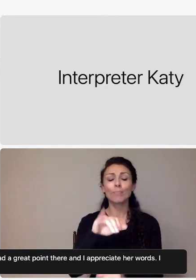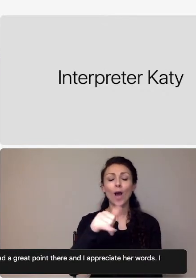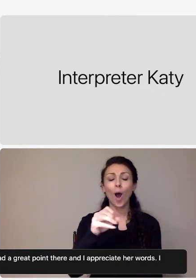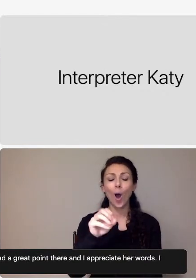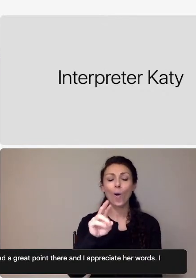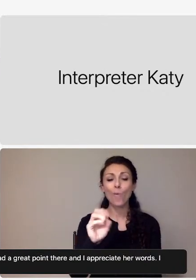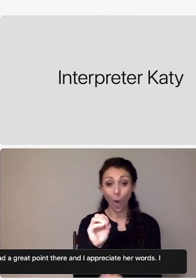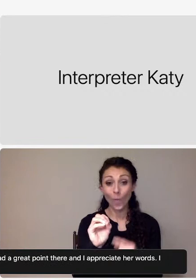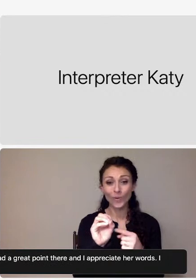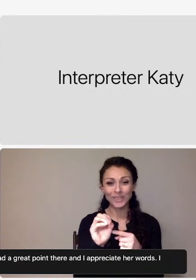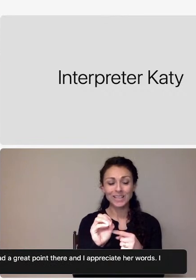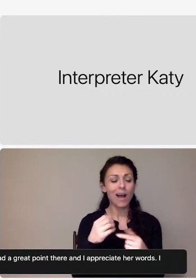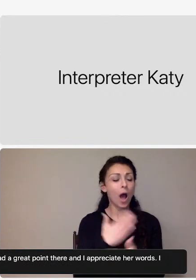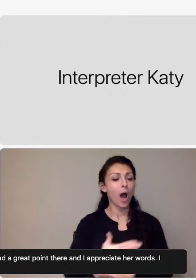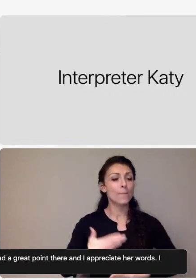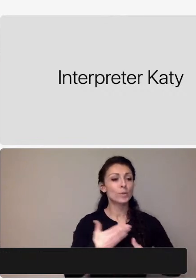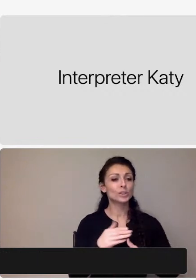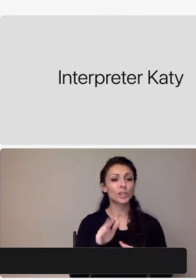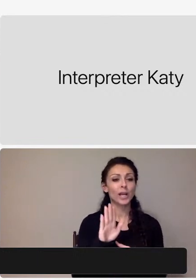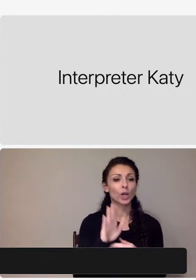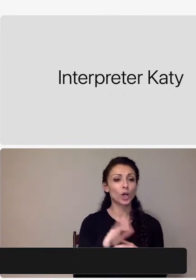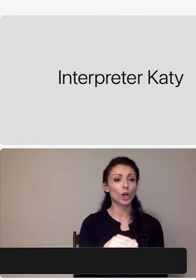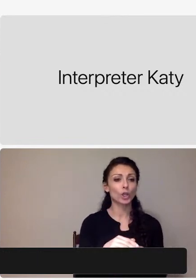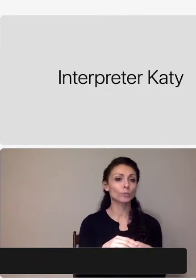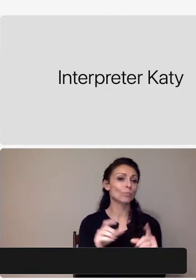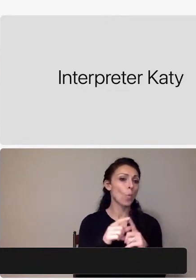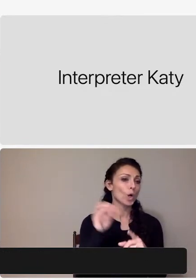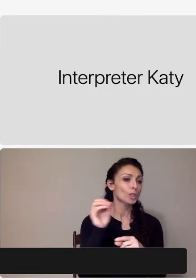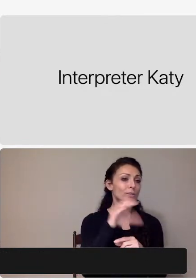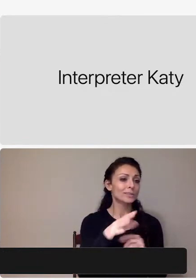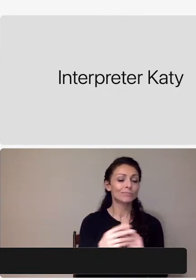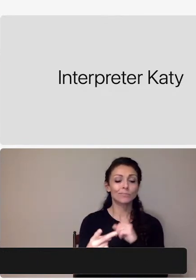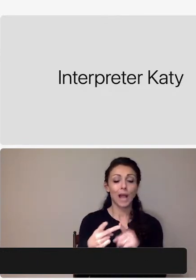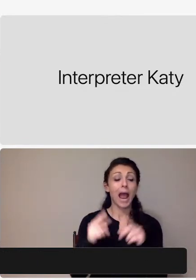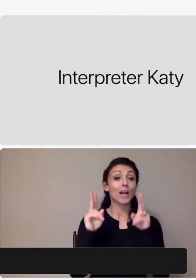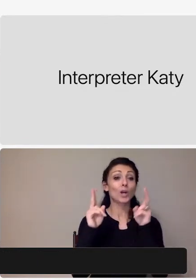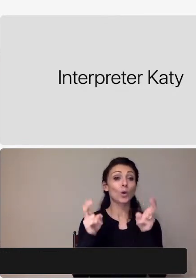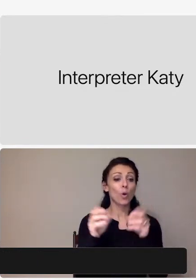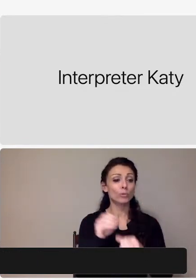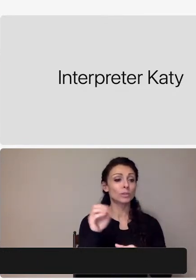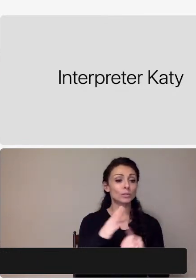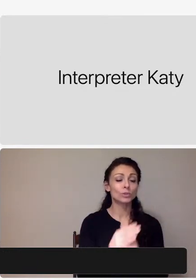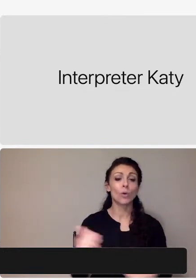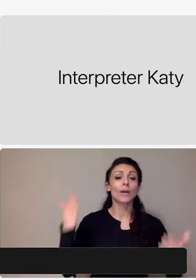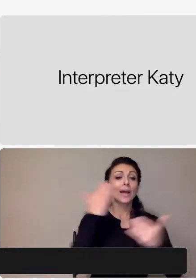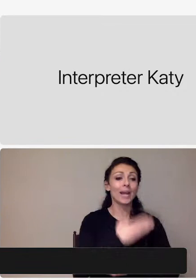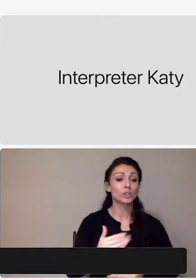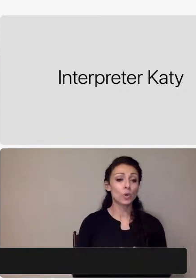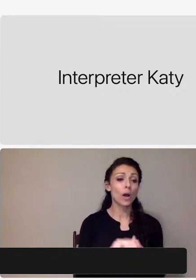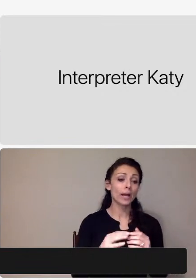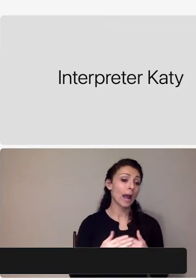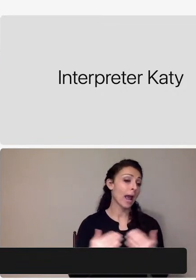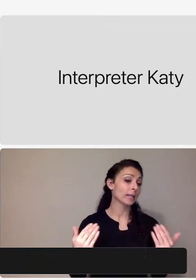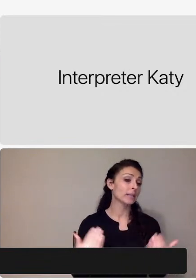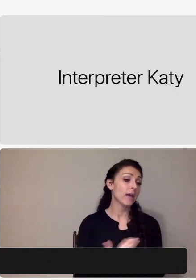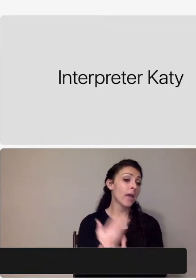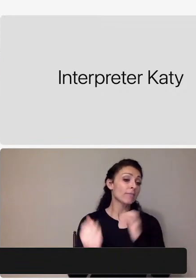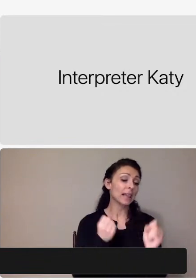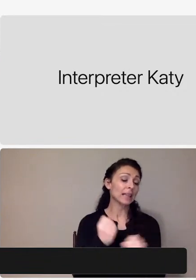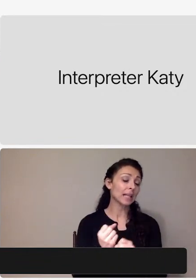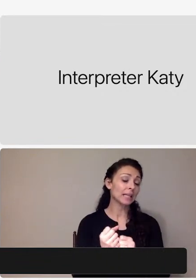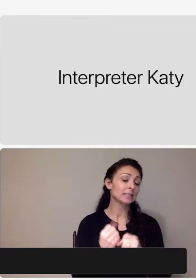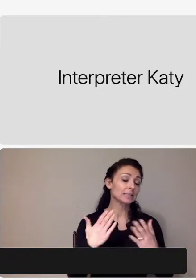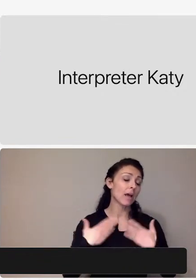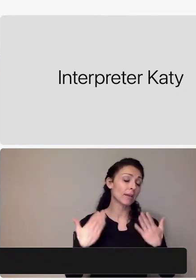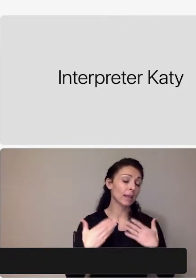quote and once again have a great christmas enjoy your time god bless you thank you